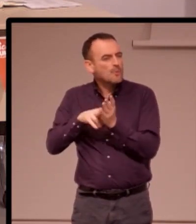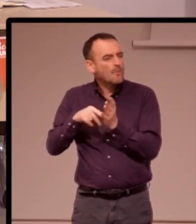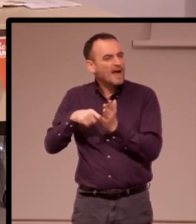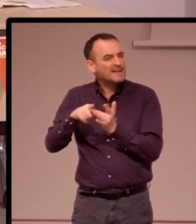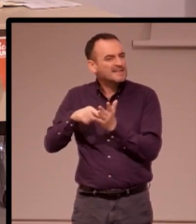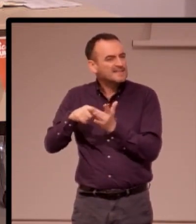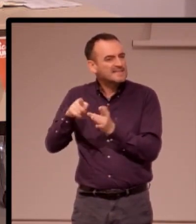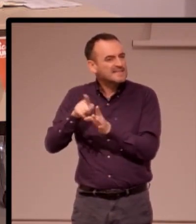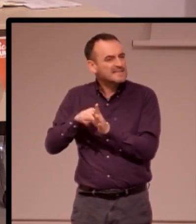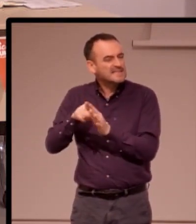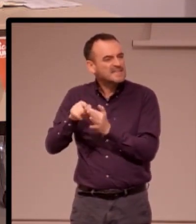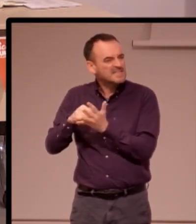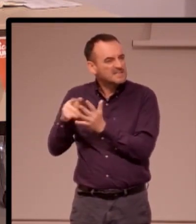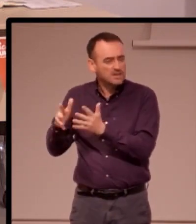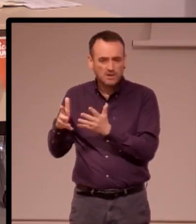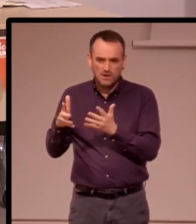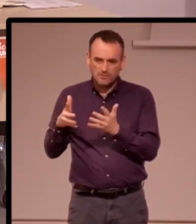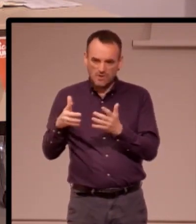misconceptions?